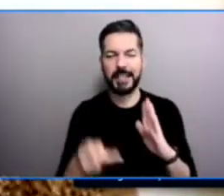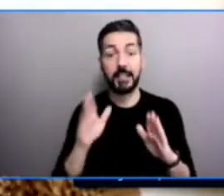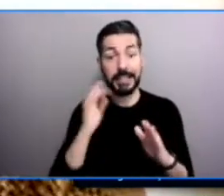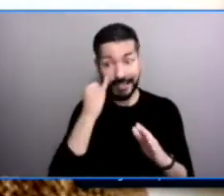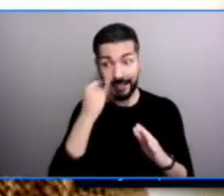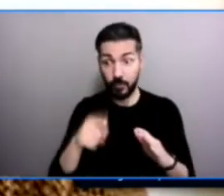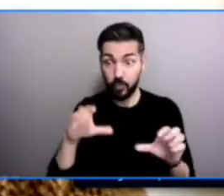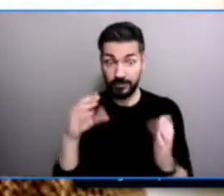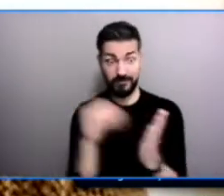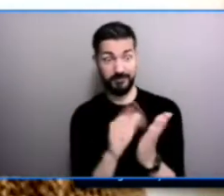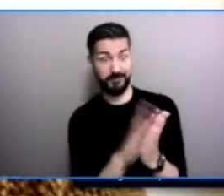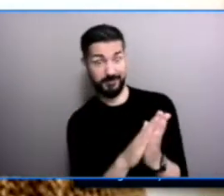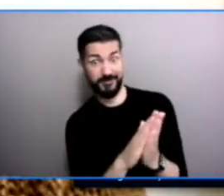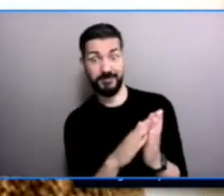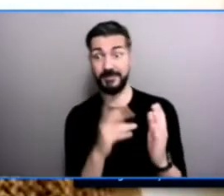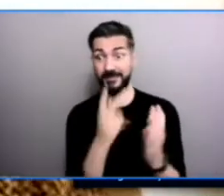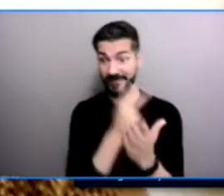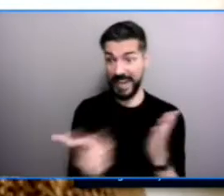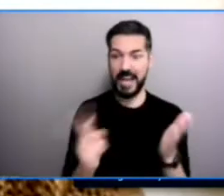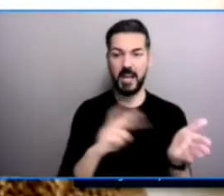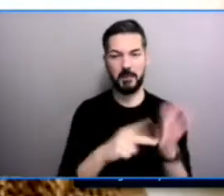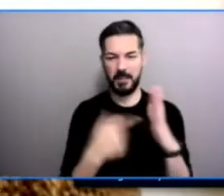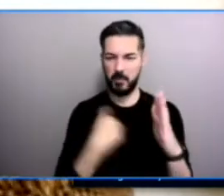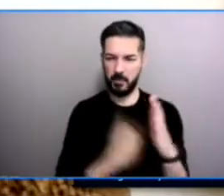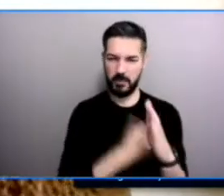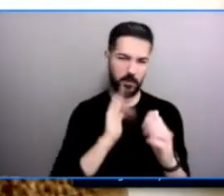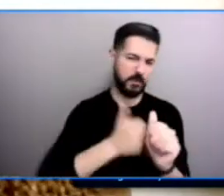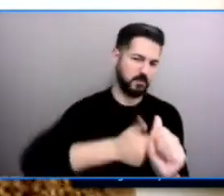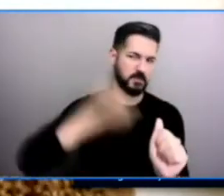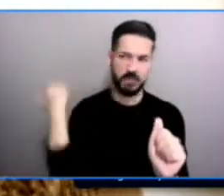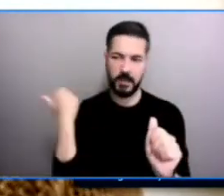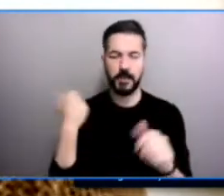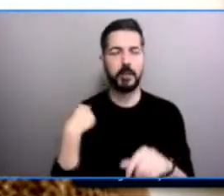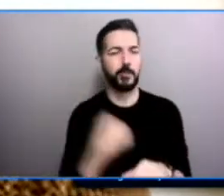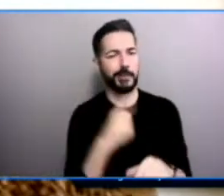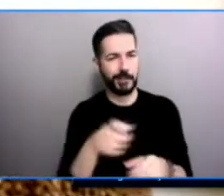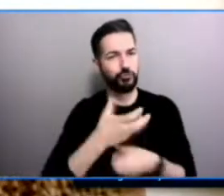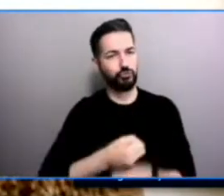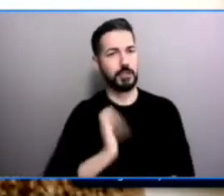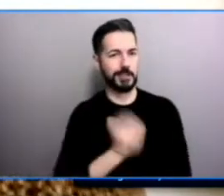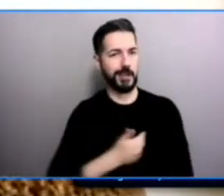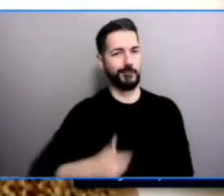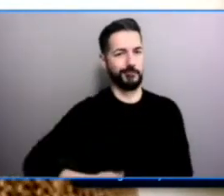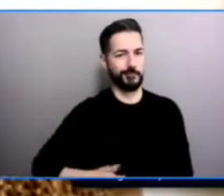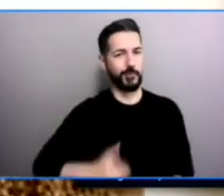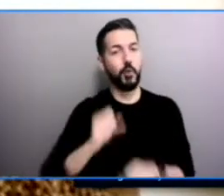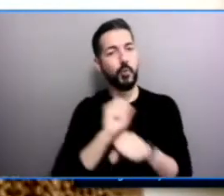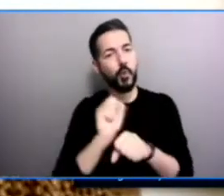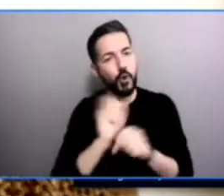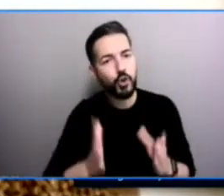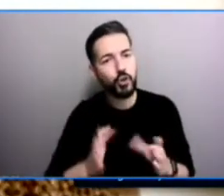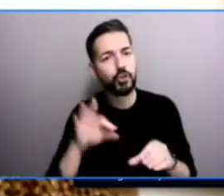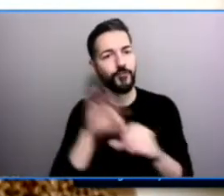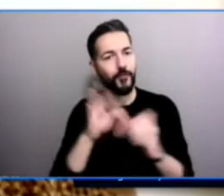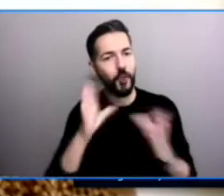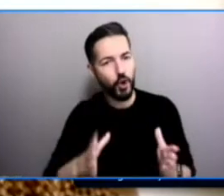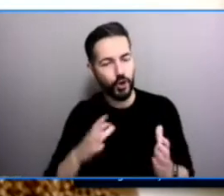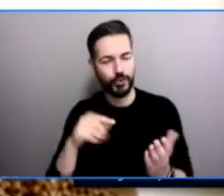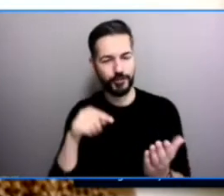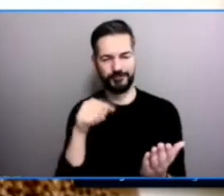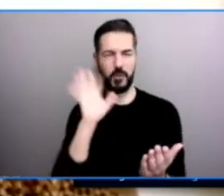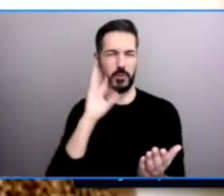And it came to a point where we had to make some pretty serious decisions about how we wanted to move forward in the legislature, and